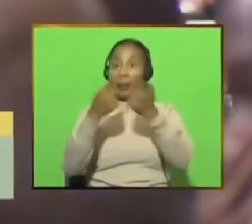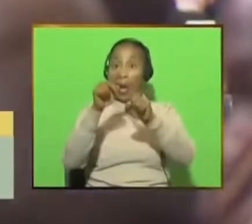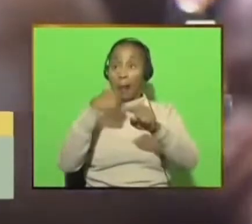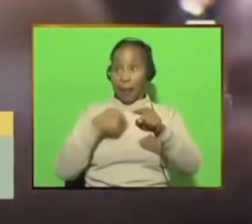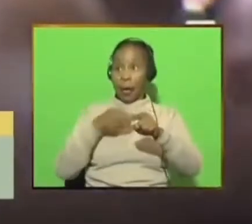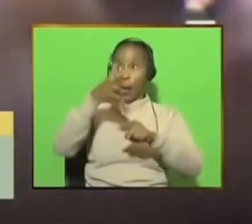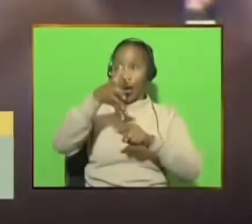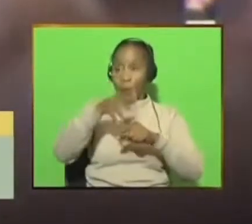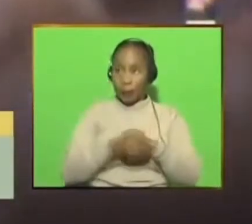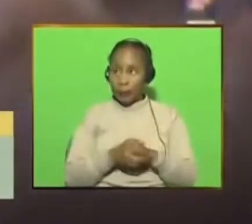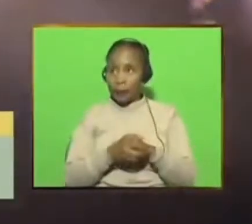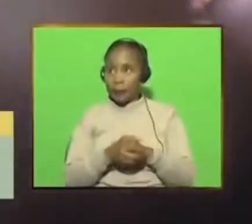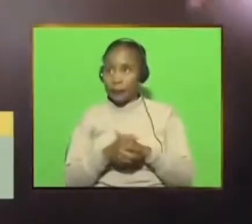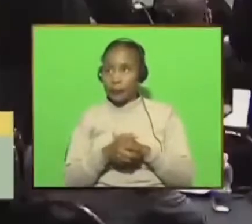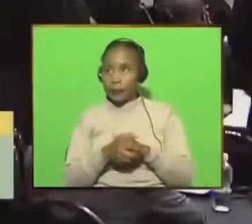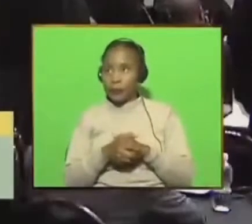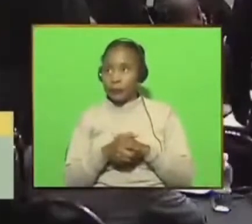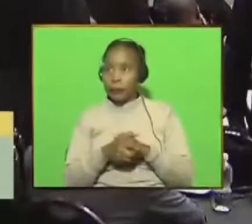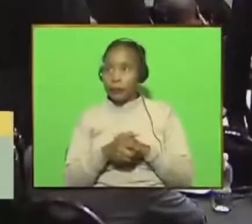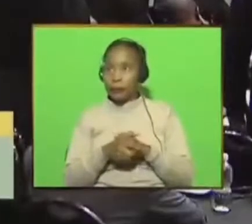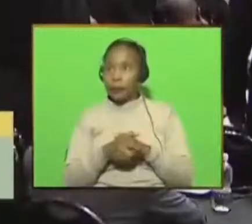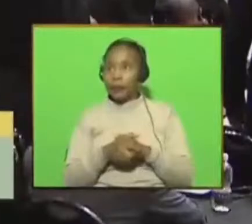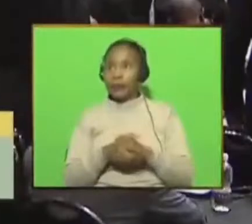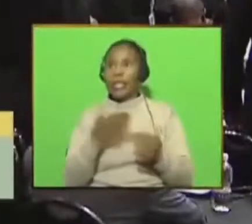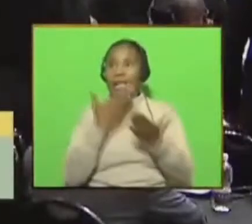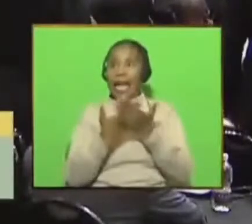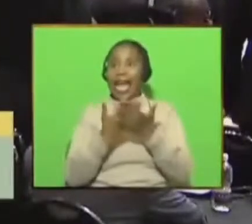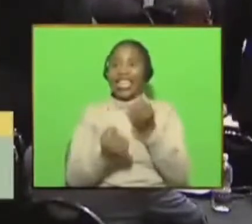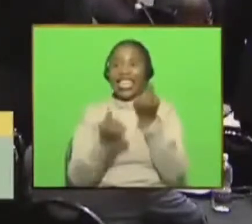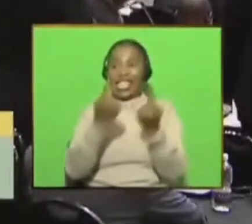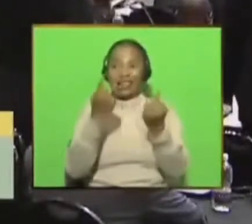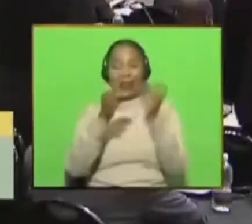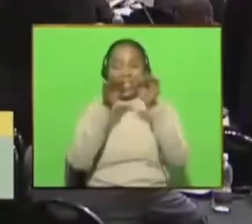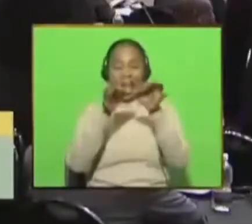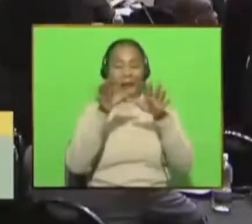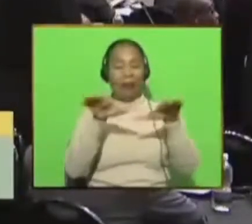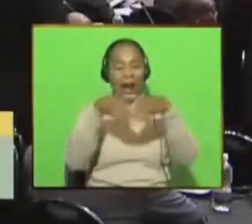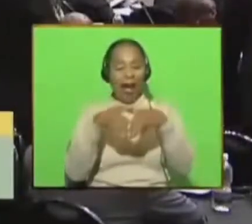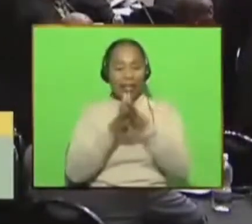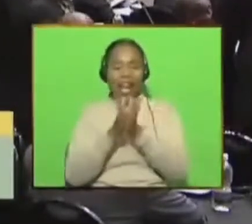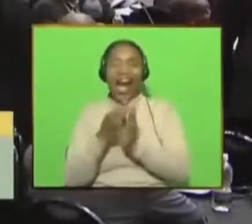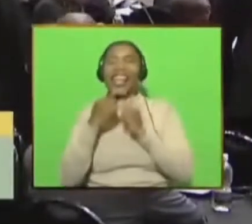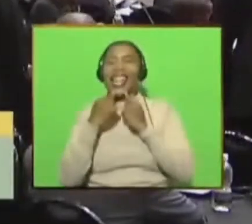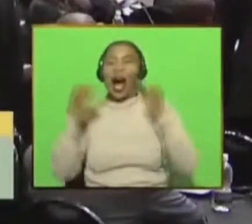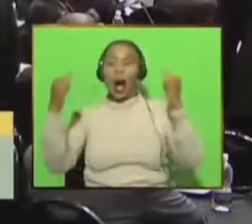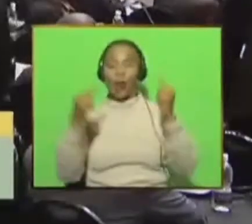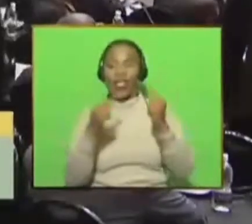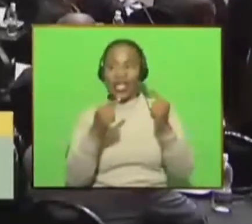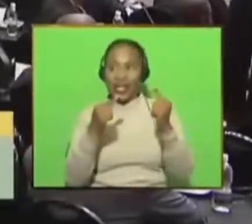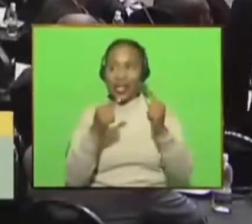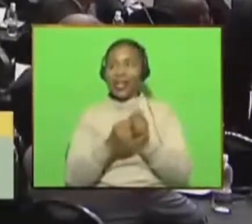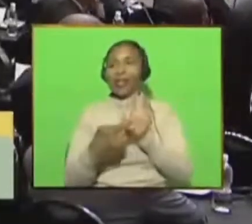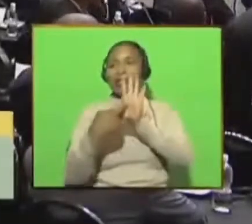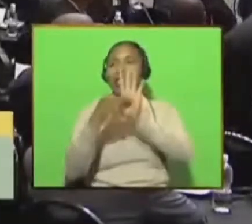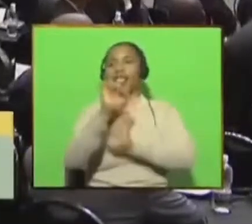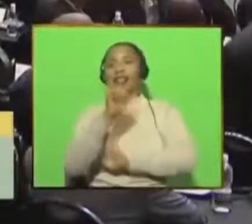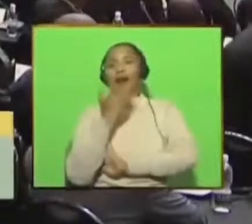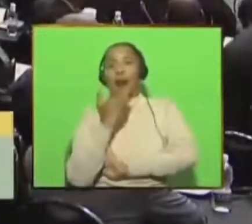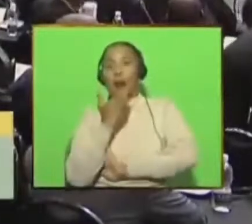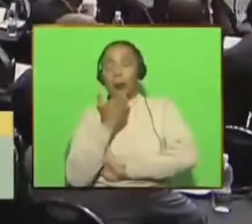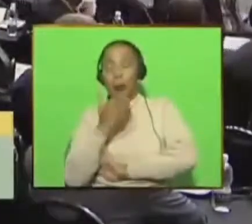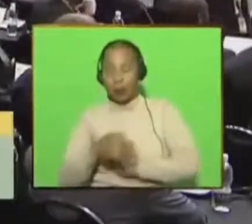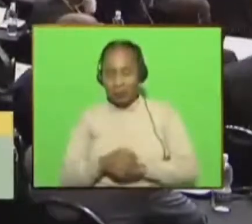idea of who's representing which party. Thank you. Or you mean each party can then say who their representative will